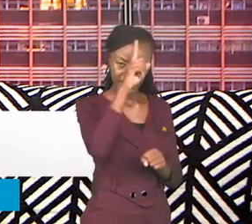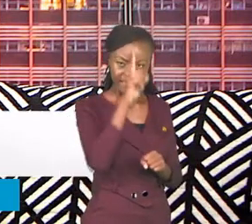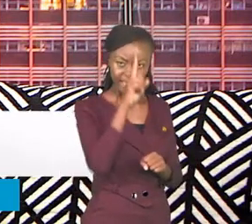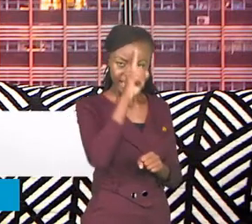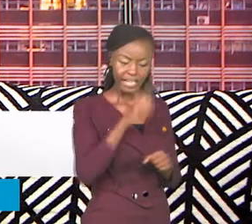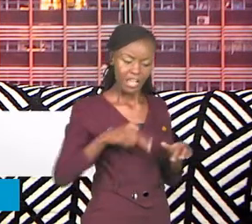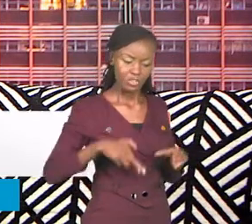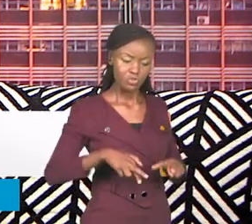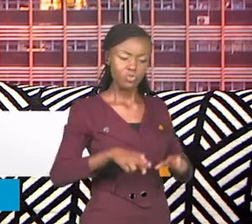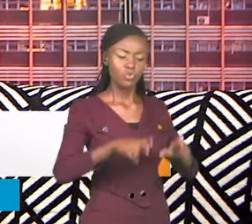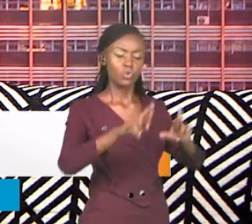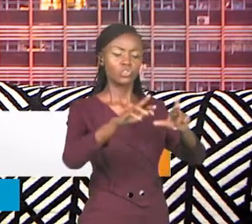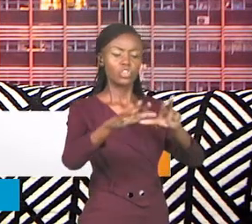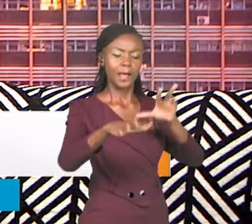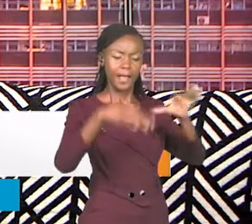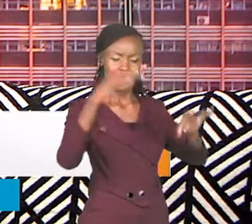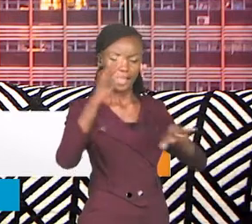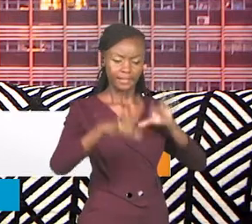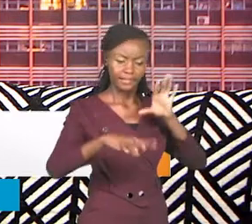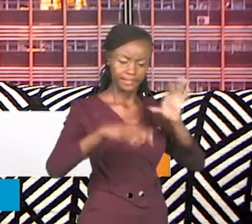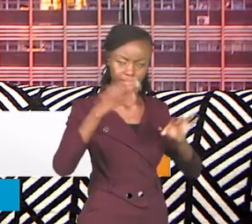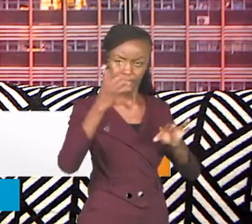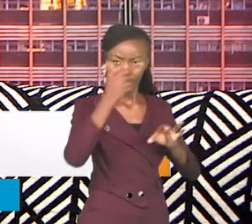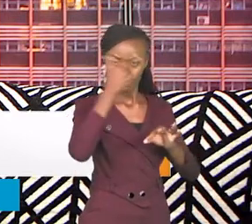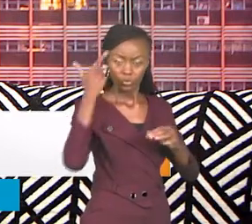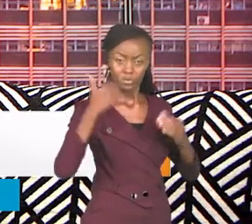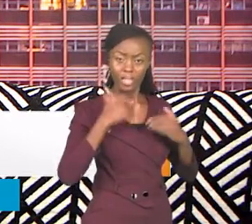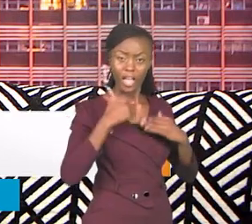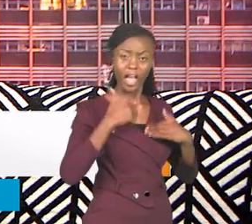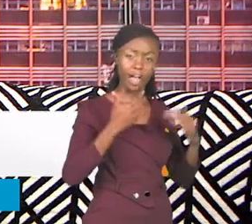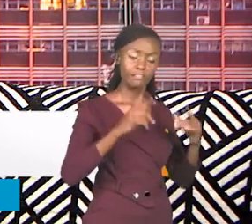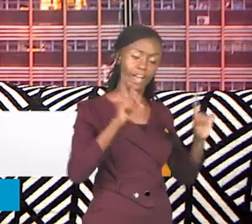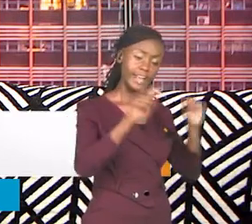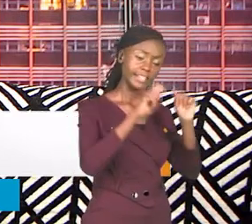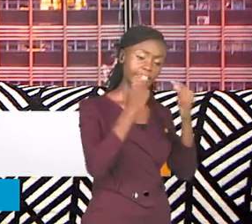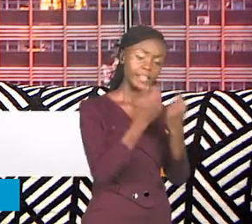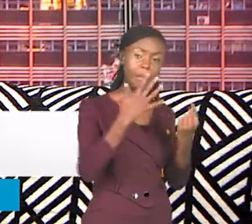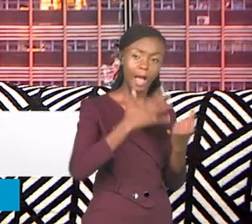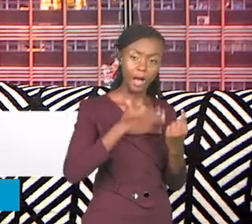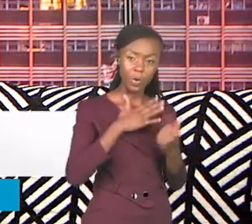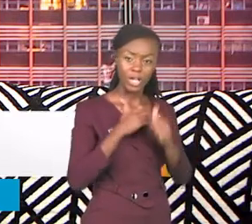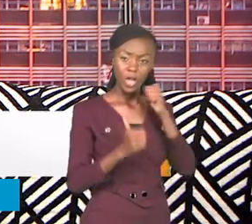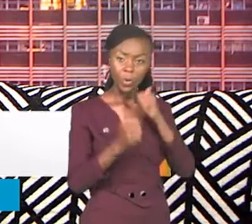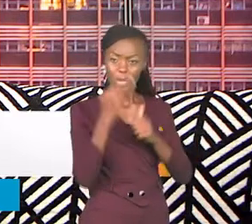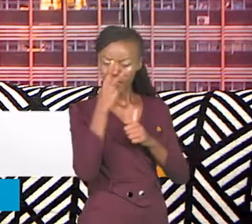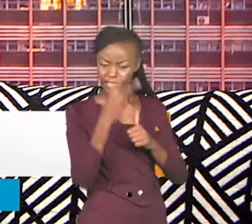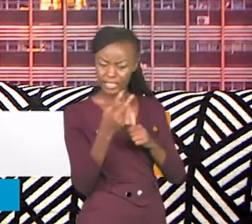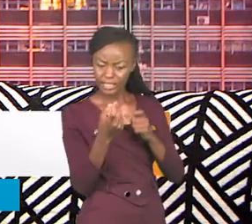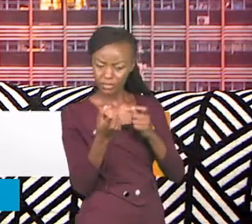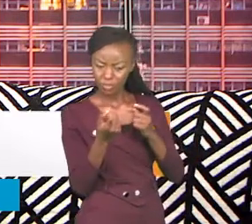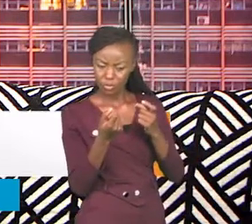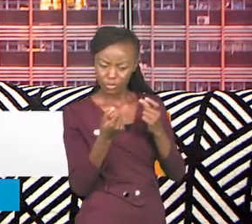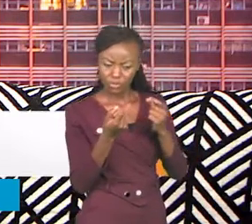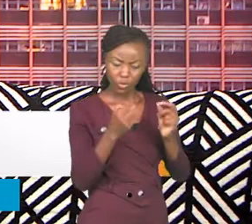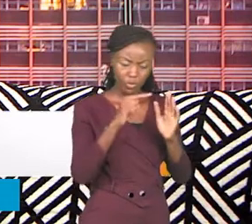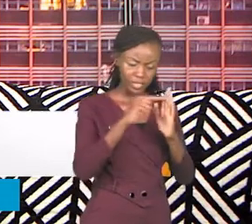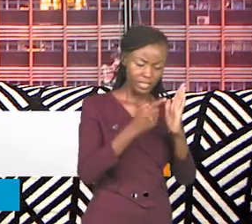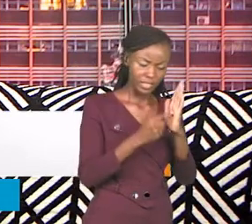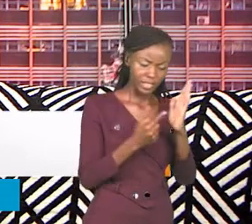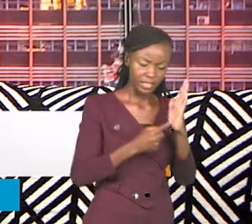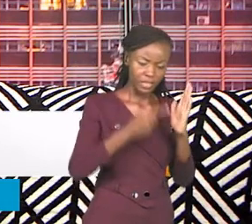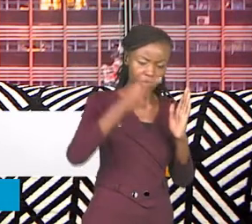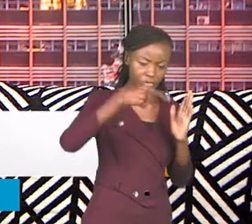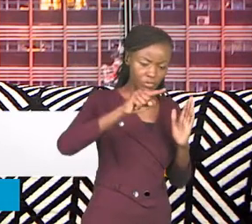road audits. Even as we speak right now, there's a team on the corridor now picking out the smaller details so that they are